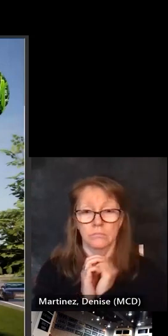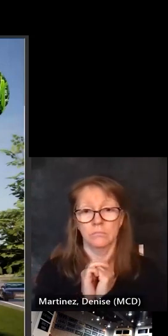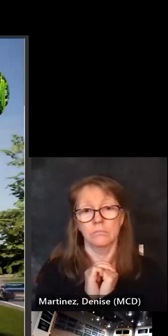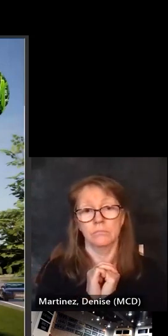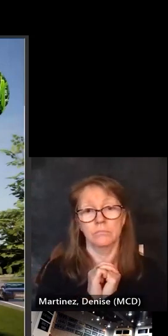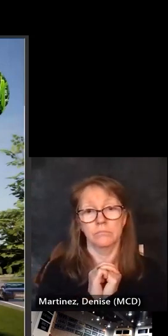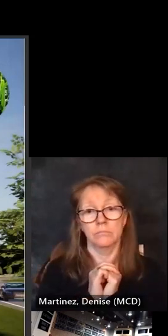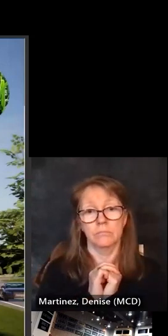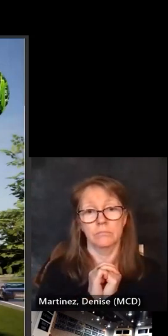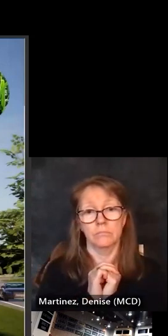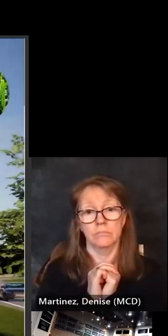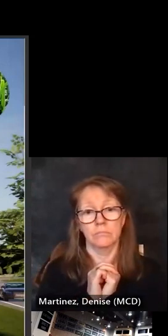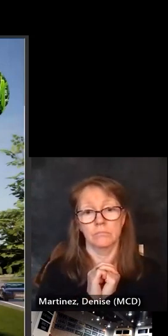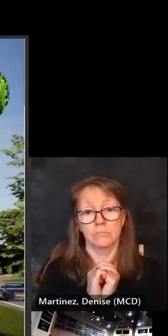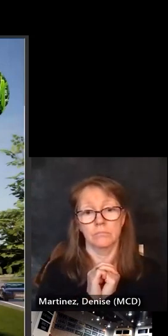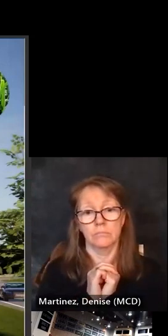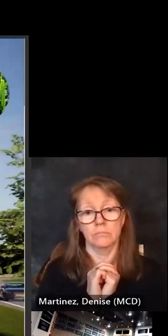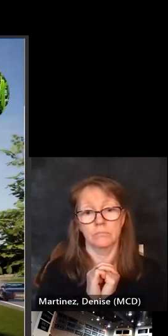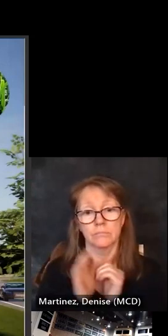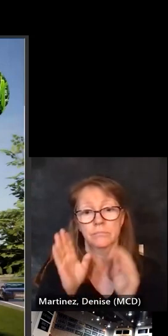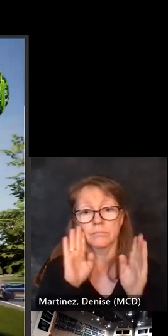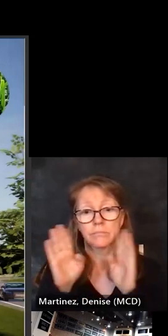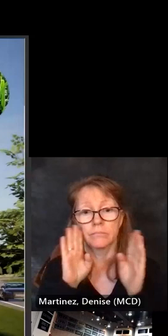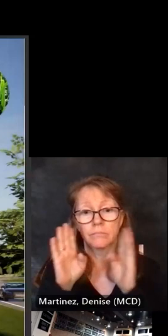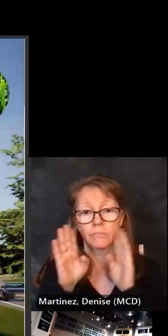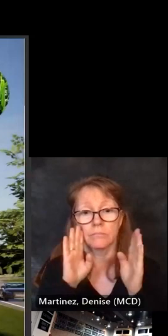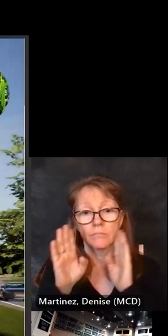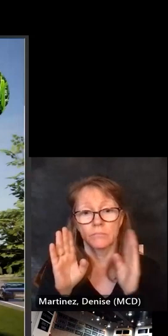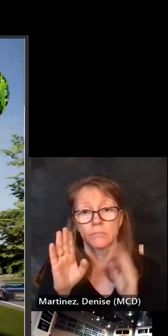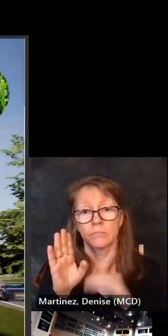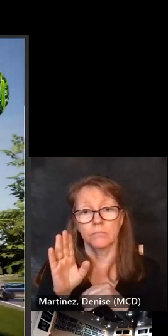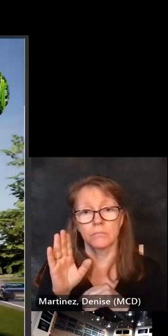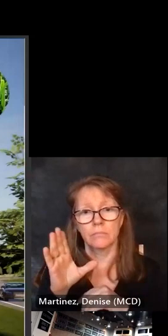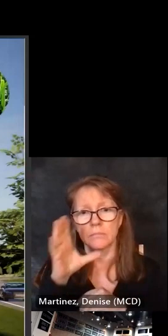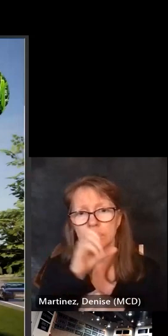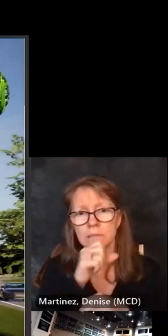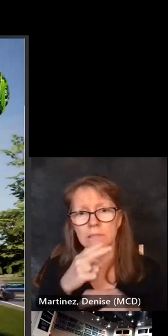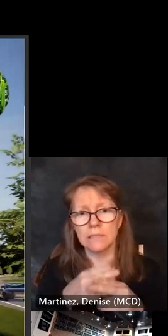Hi, my name is Taronda Ellis. I'm the CEO of the Jamaica Plain Neighborhood